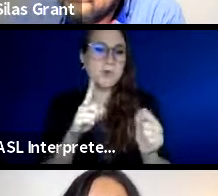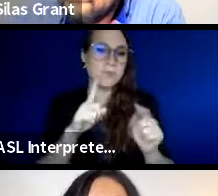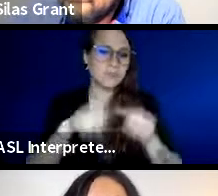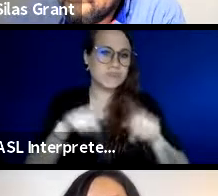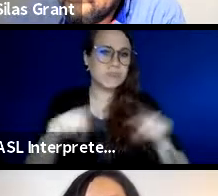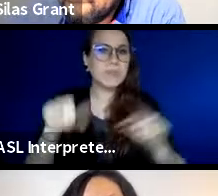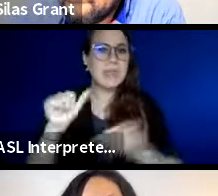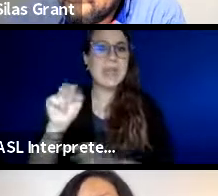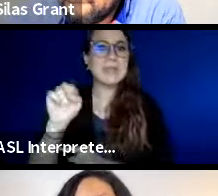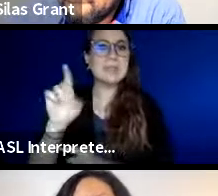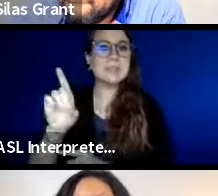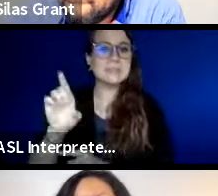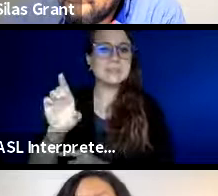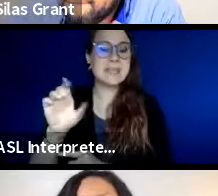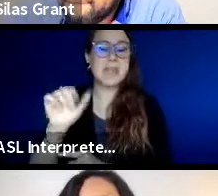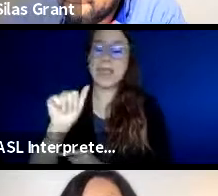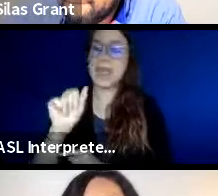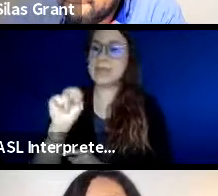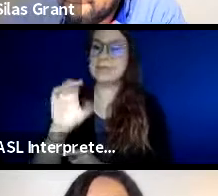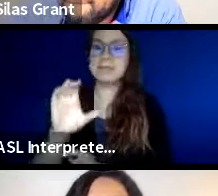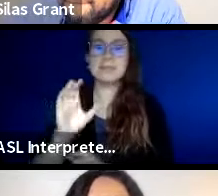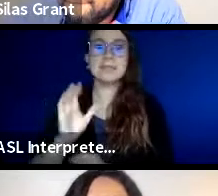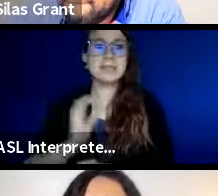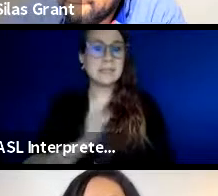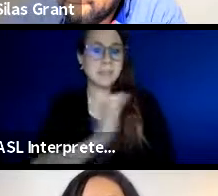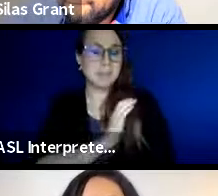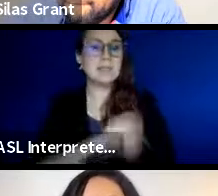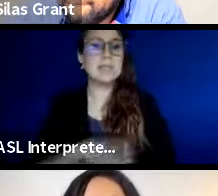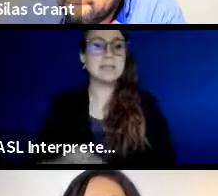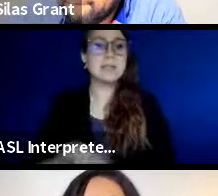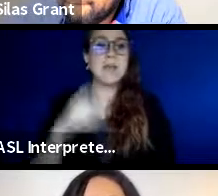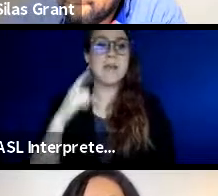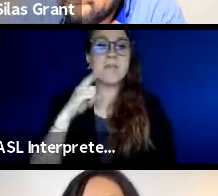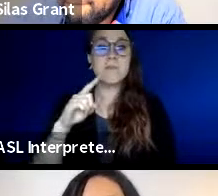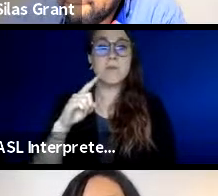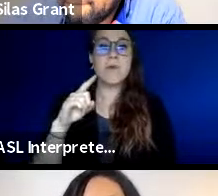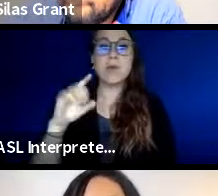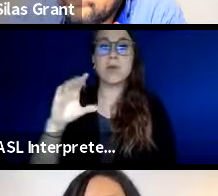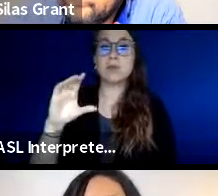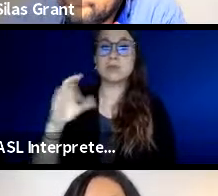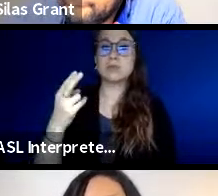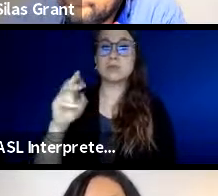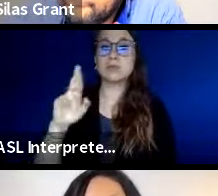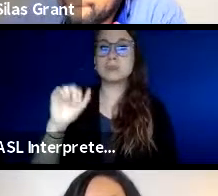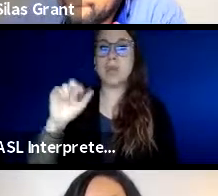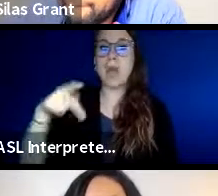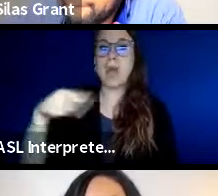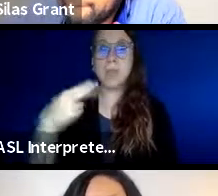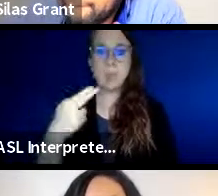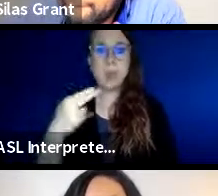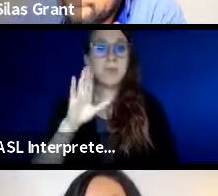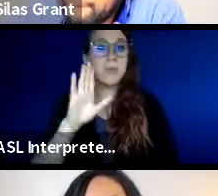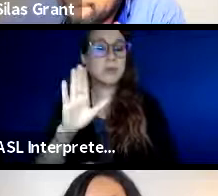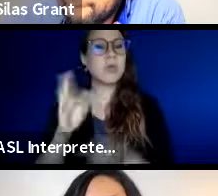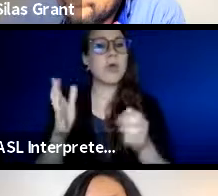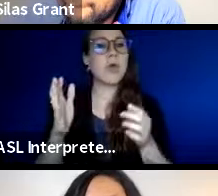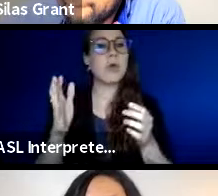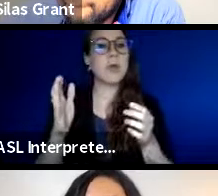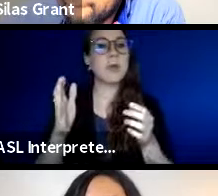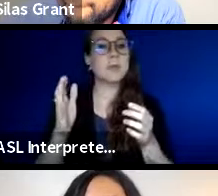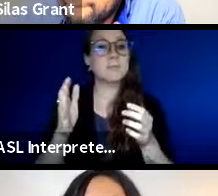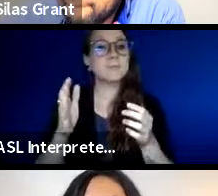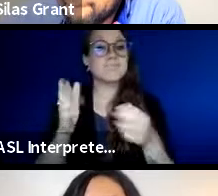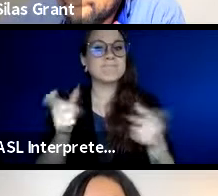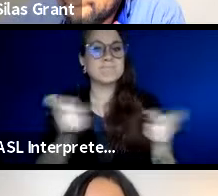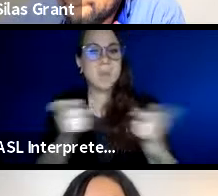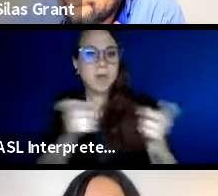ANC committees. Specifically, Director Trappa, I want to take this opportunity to thank you for your modernization efforts at